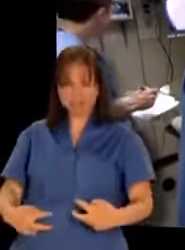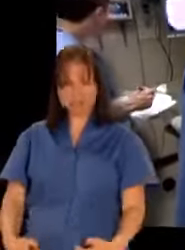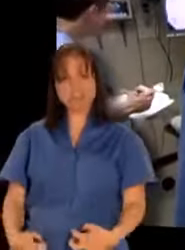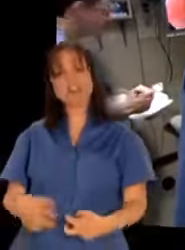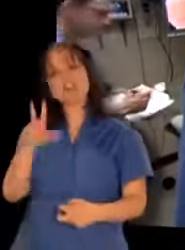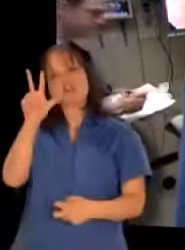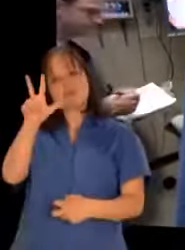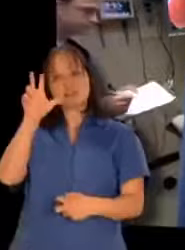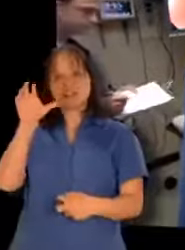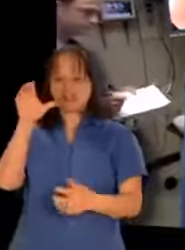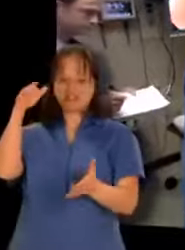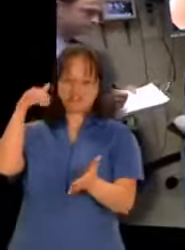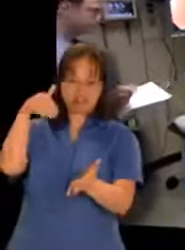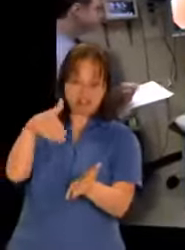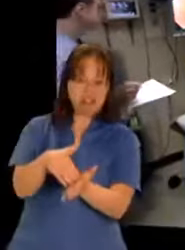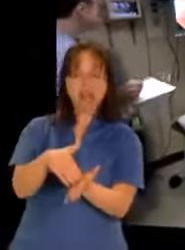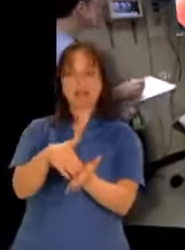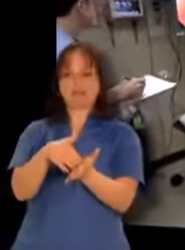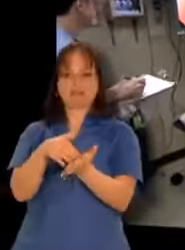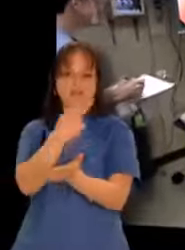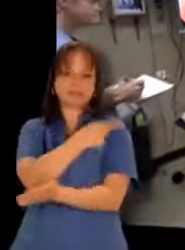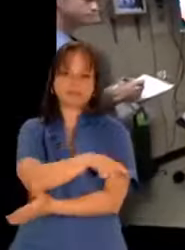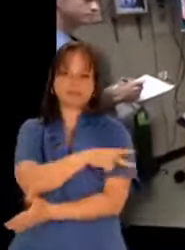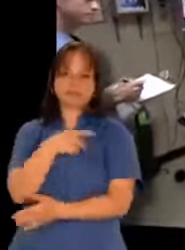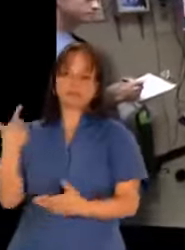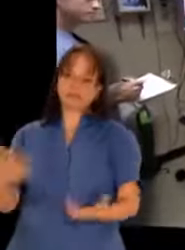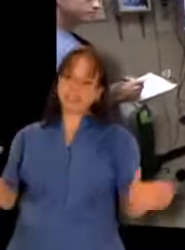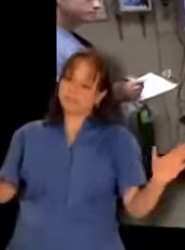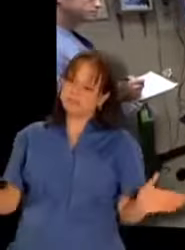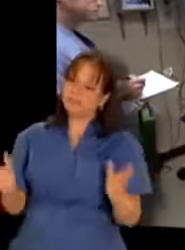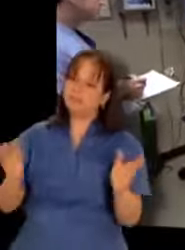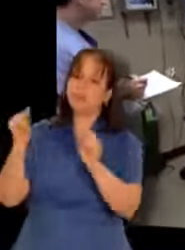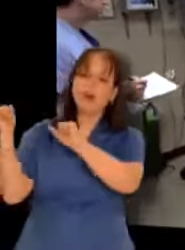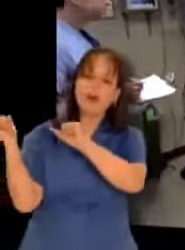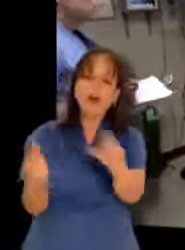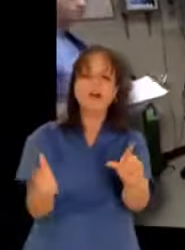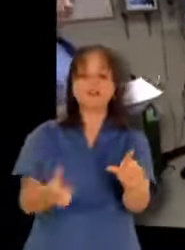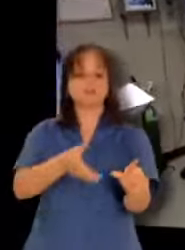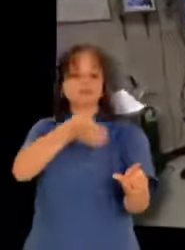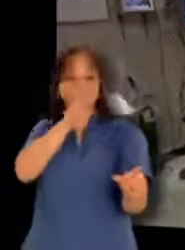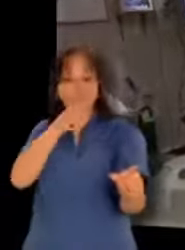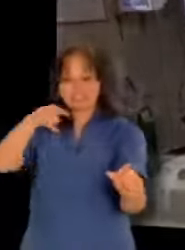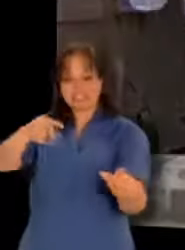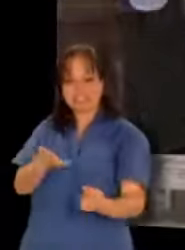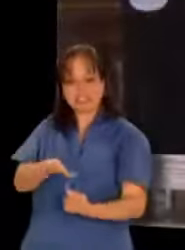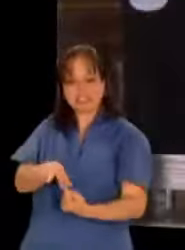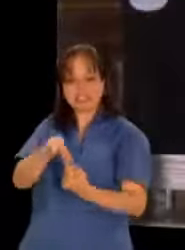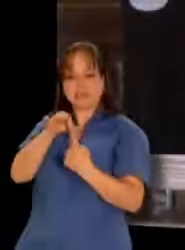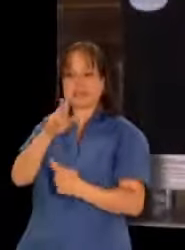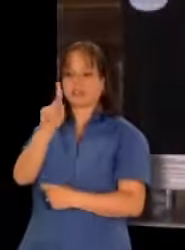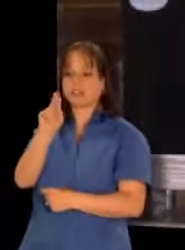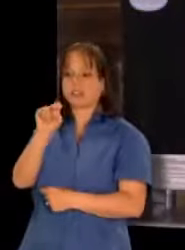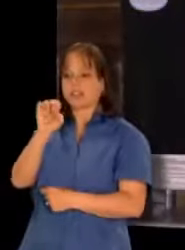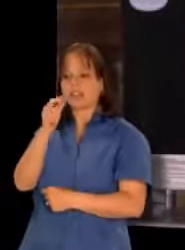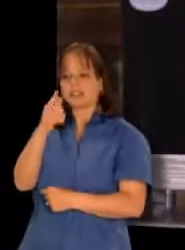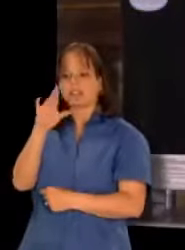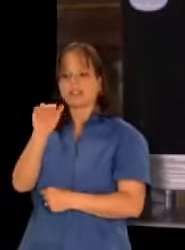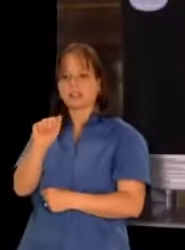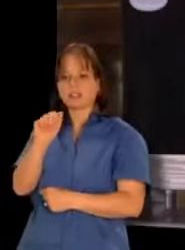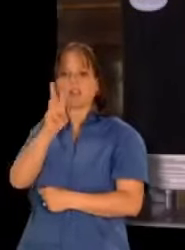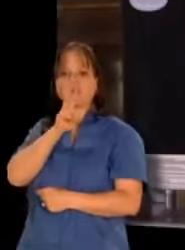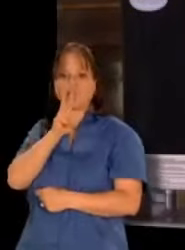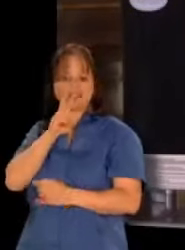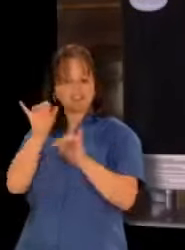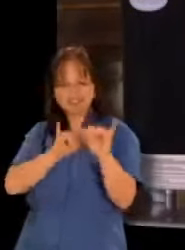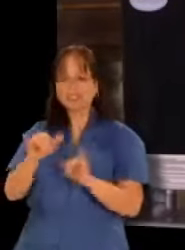over 300,000 patients. He urges each of his patients to drink this special Kangen water every day